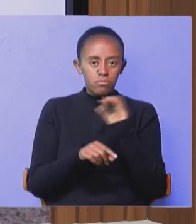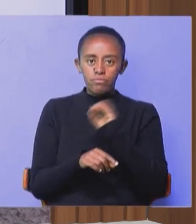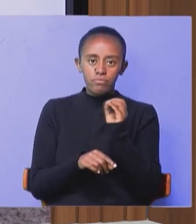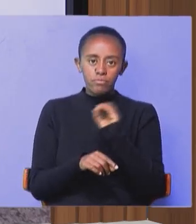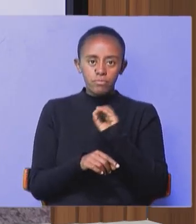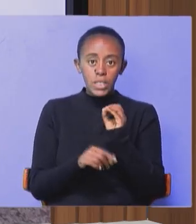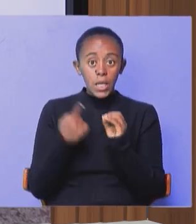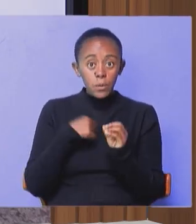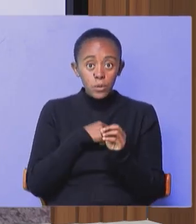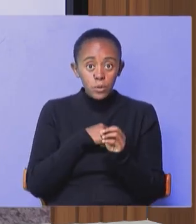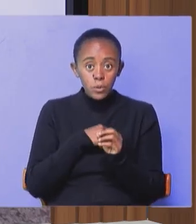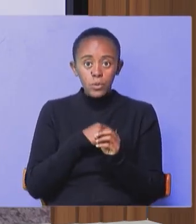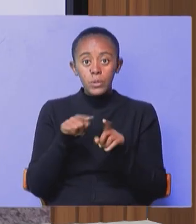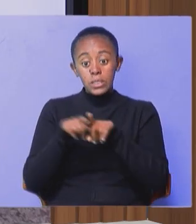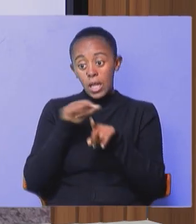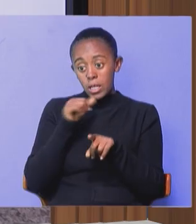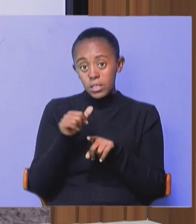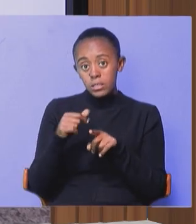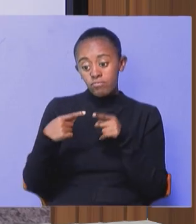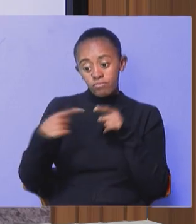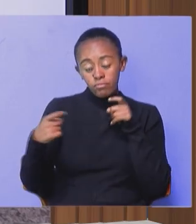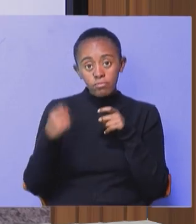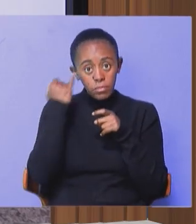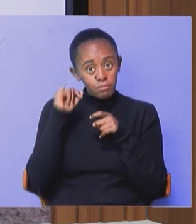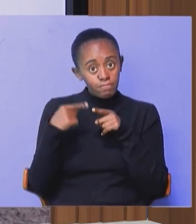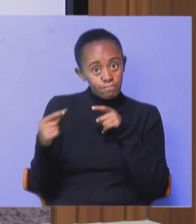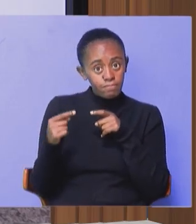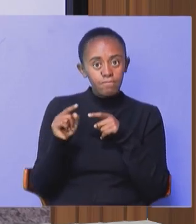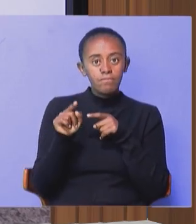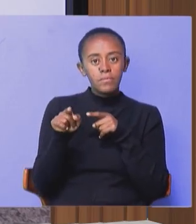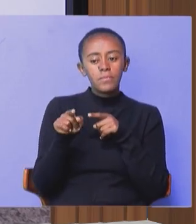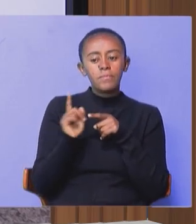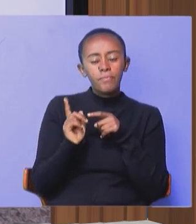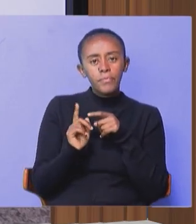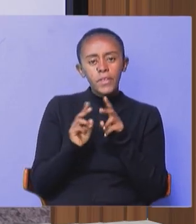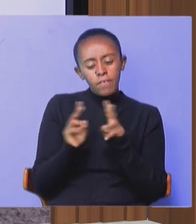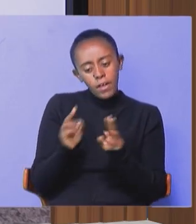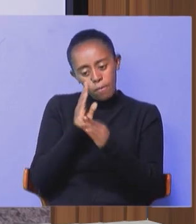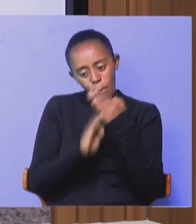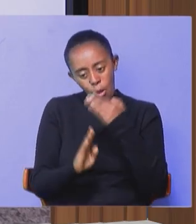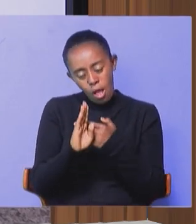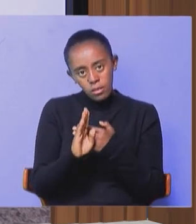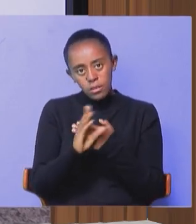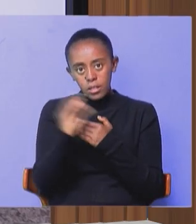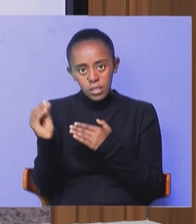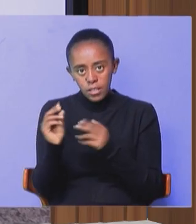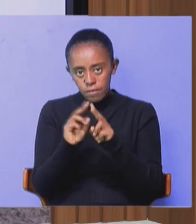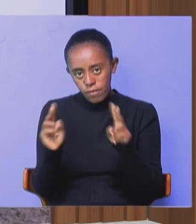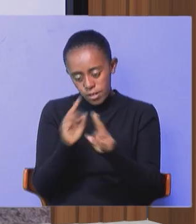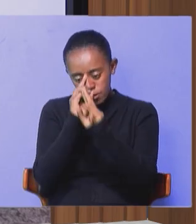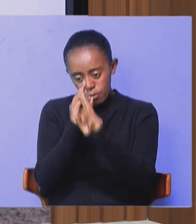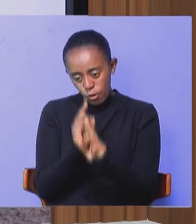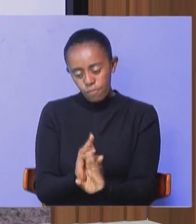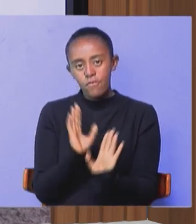words we use when we disagree with that person, the person next to us, has to be very polite and very